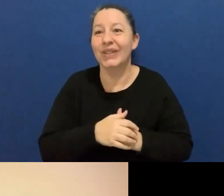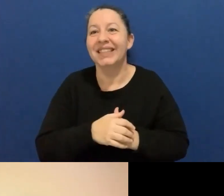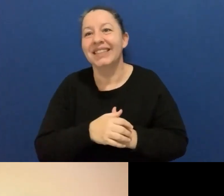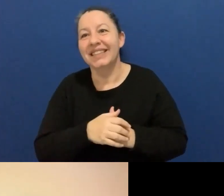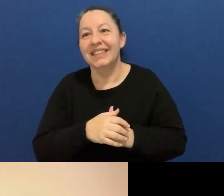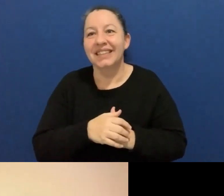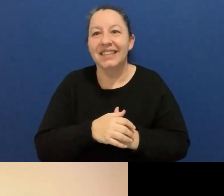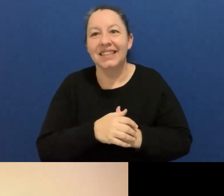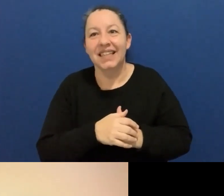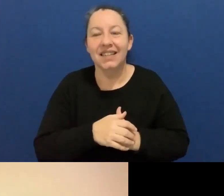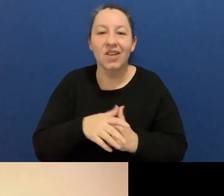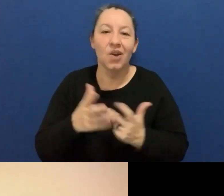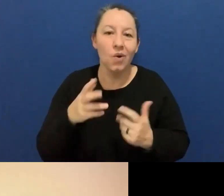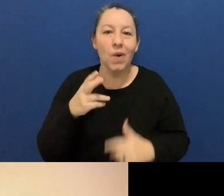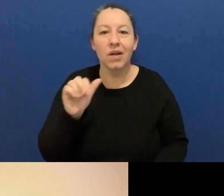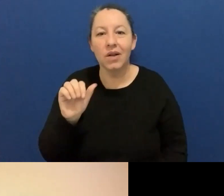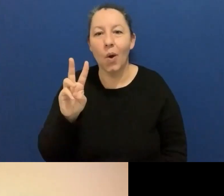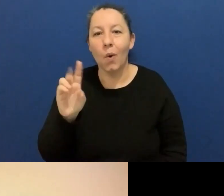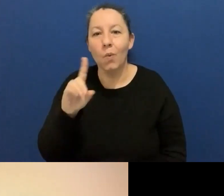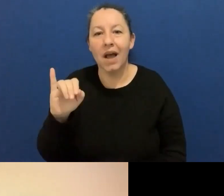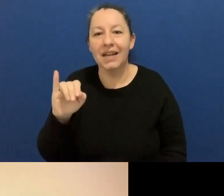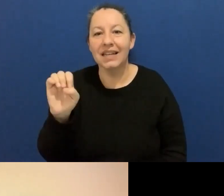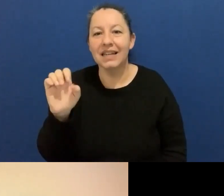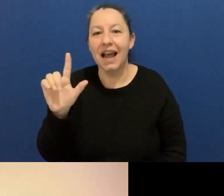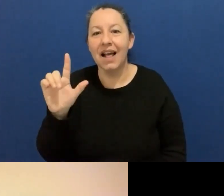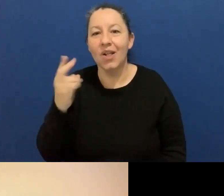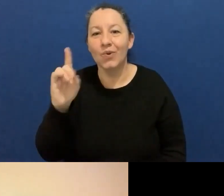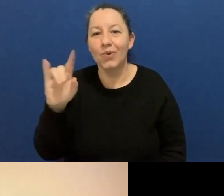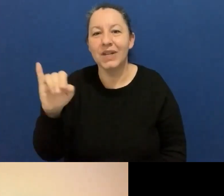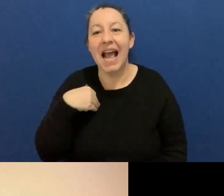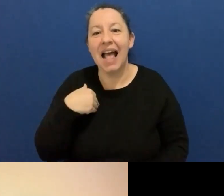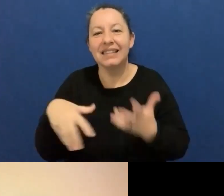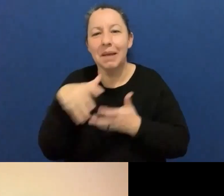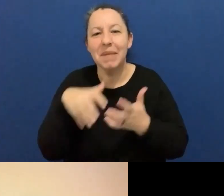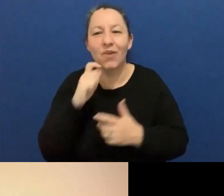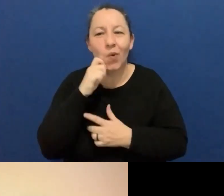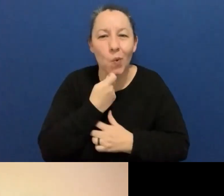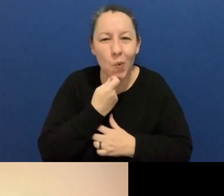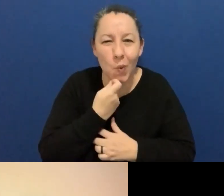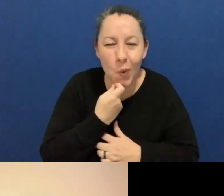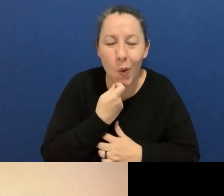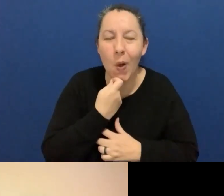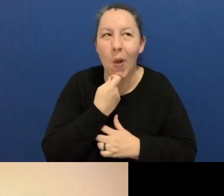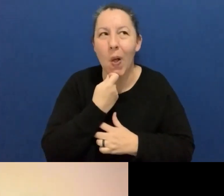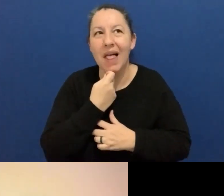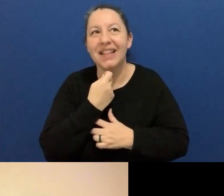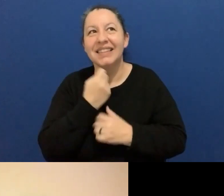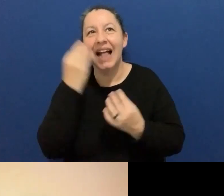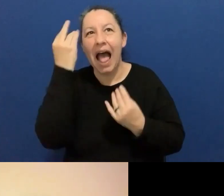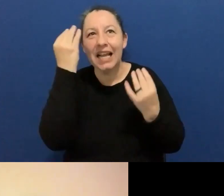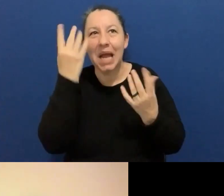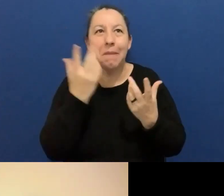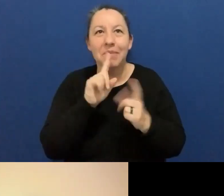Wadi el-Hudi has a mix of really cool academic questions that come together that I and my